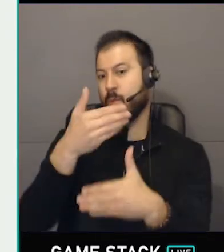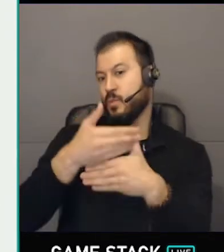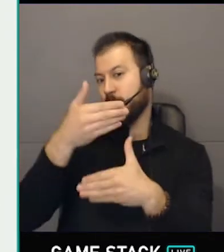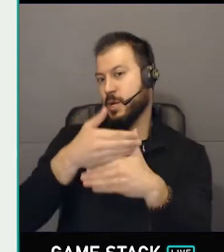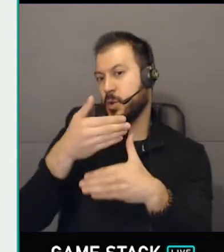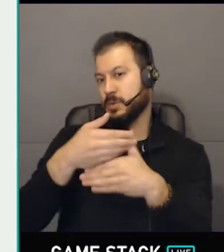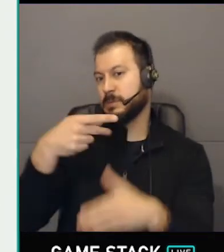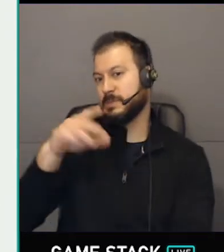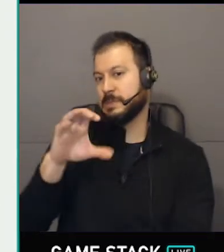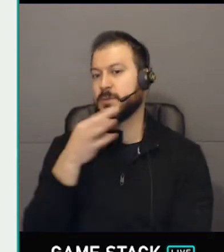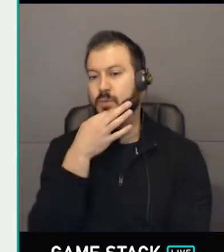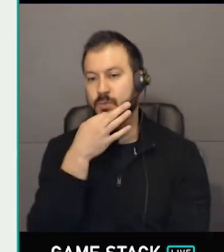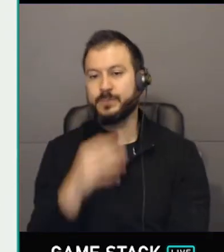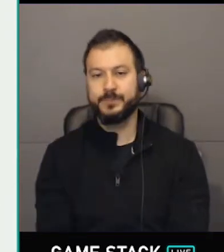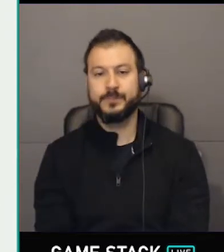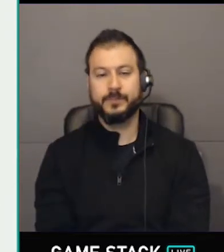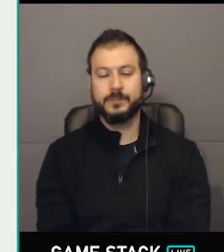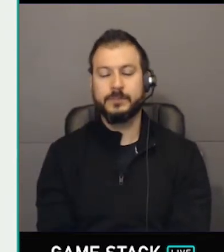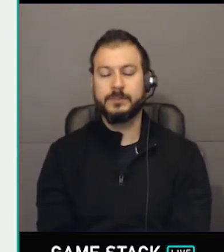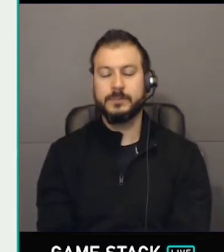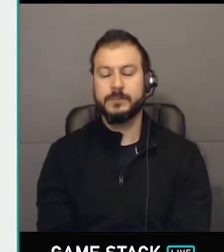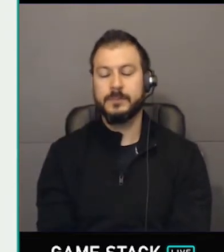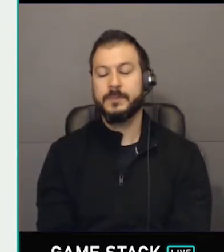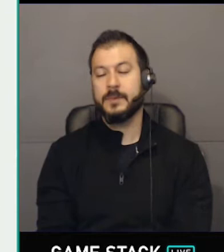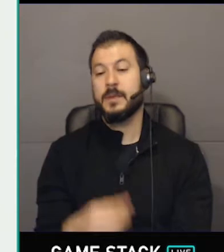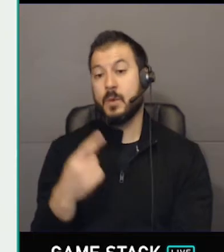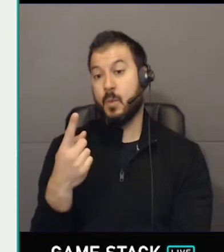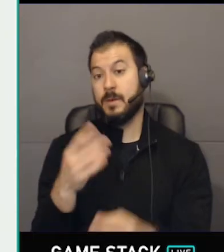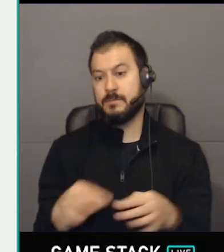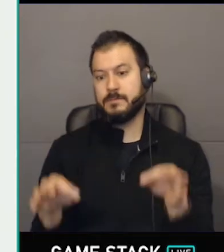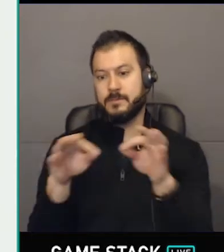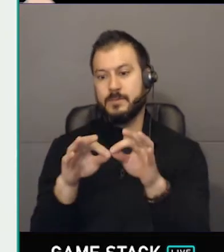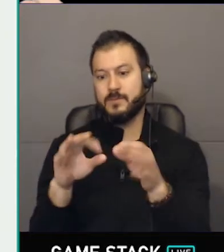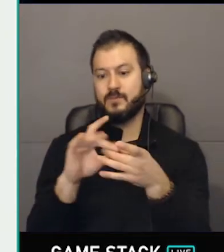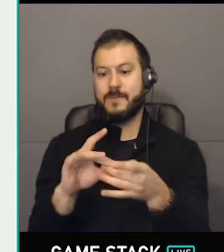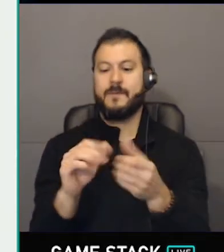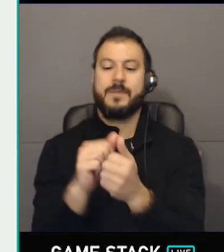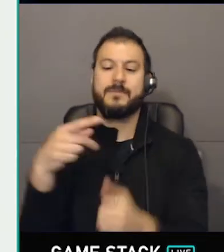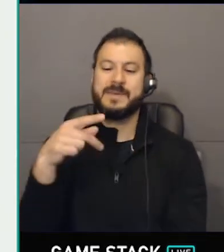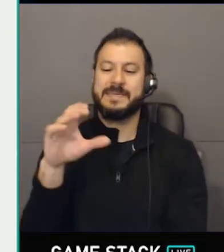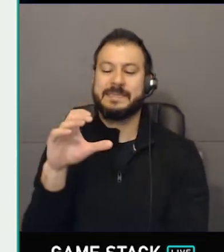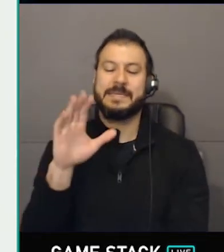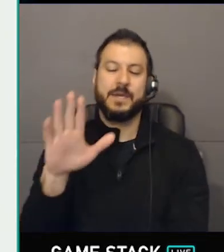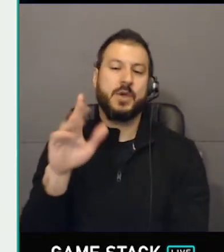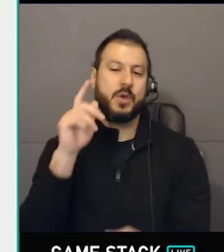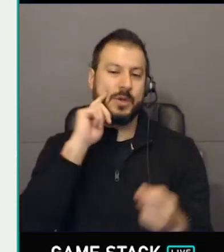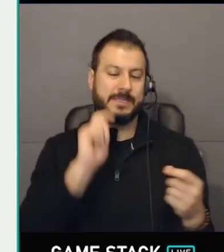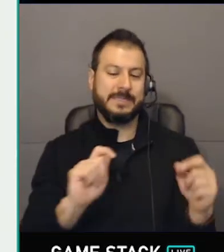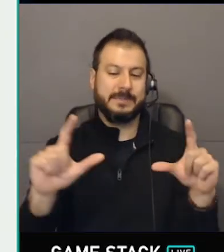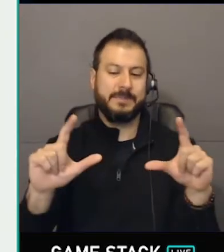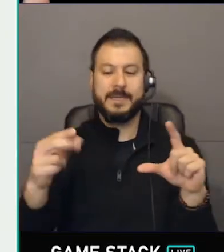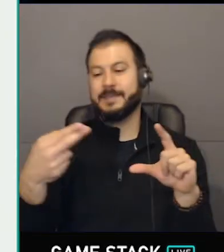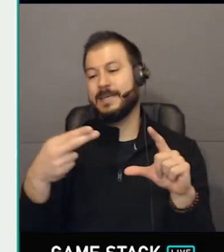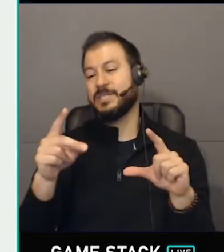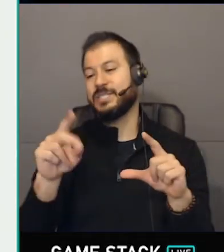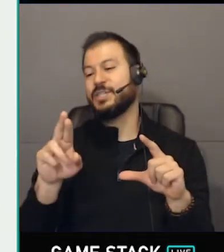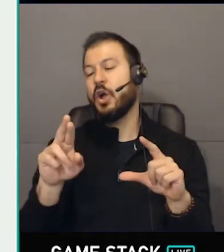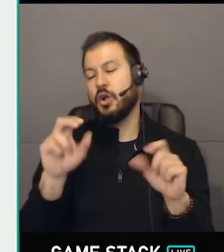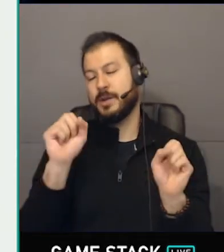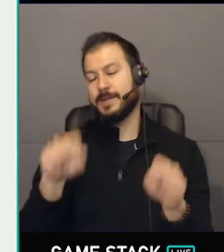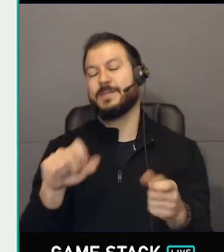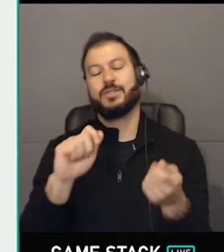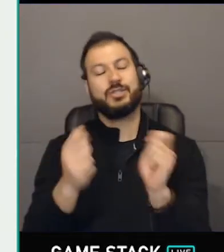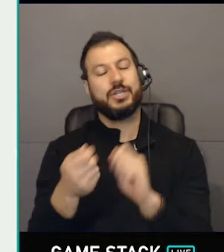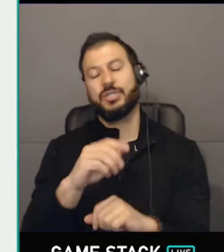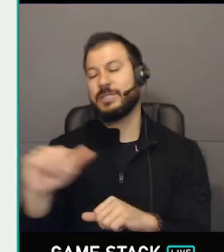A critical concept that's particularly relevant to PCs is that your display's HDR capabilities can change at any